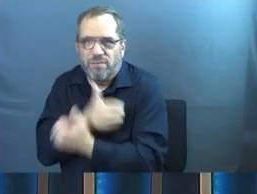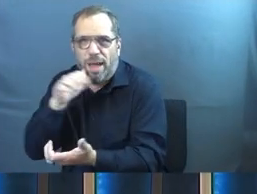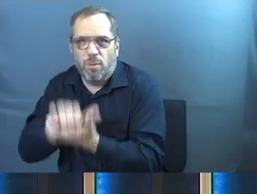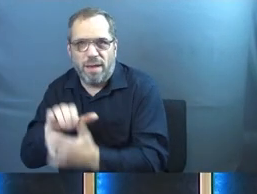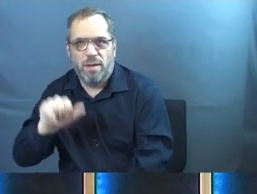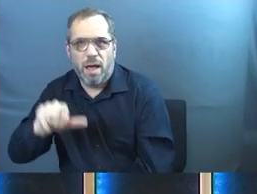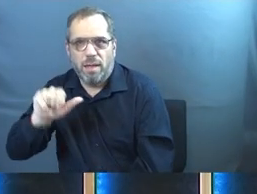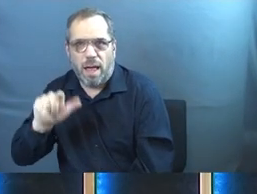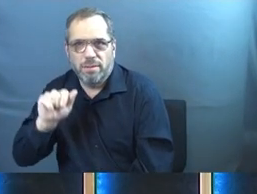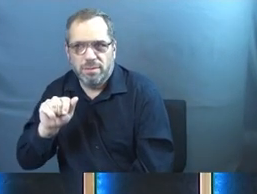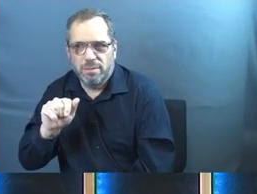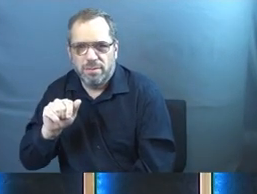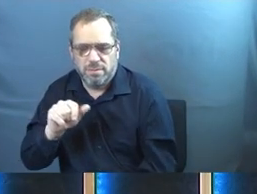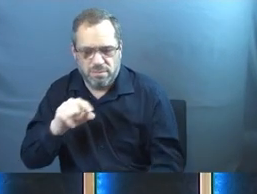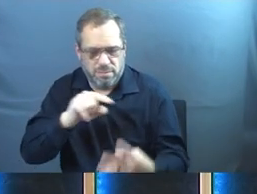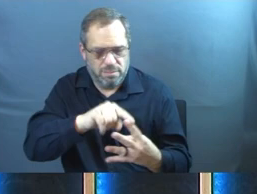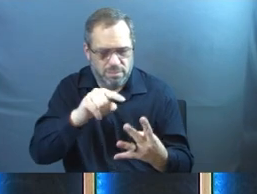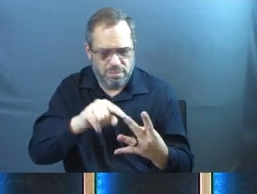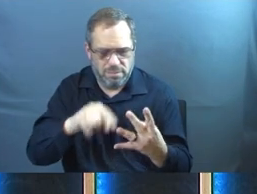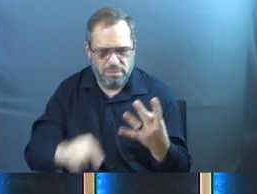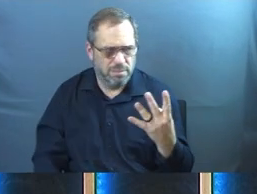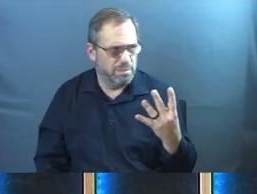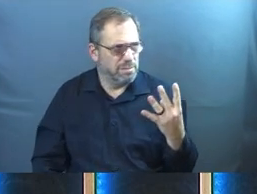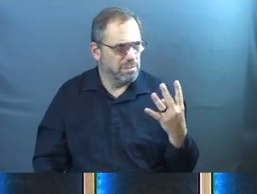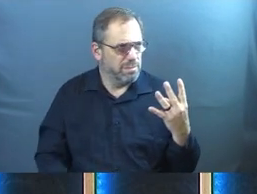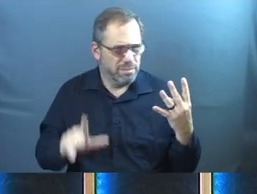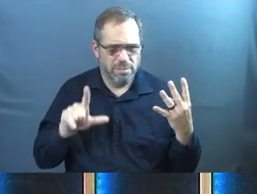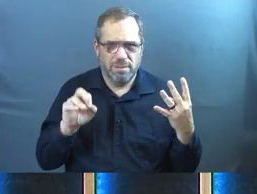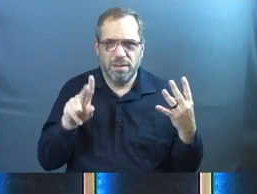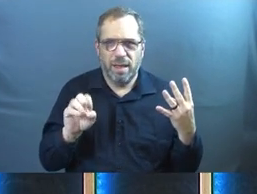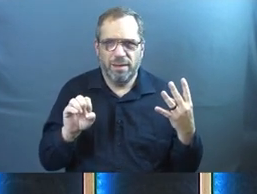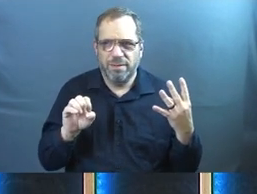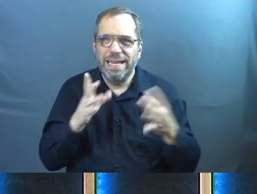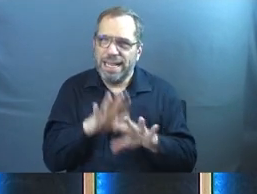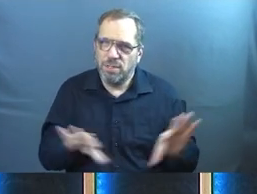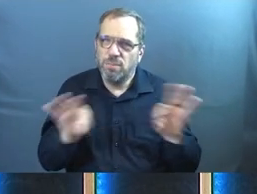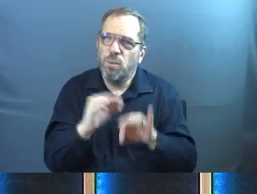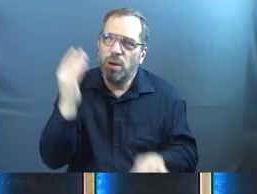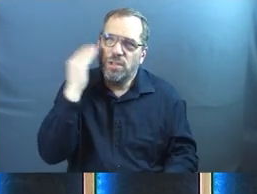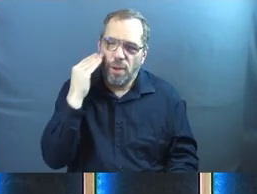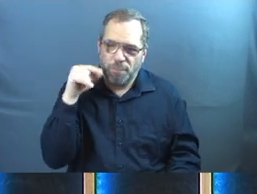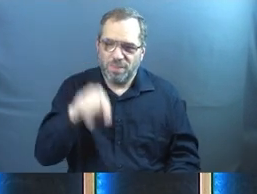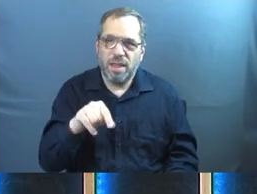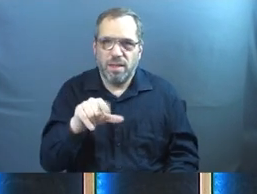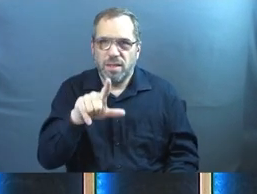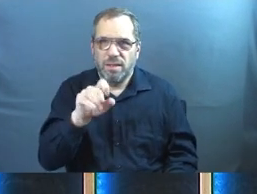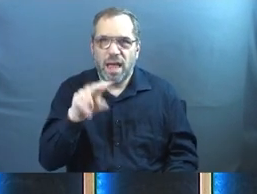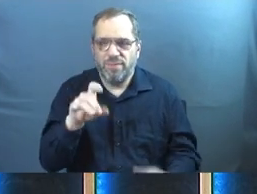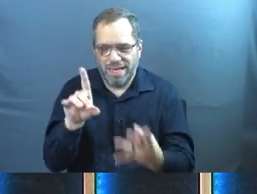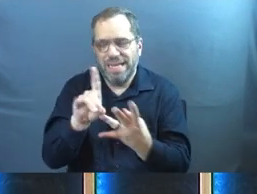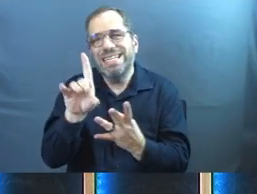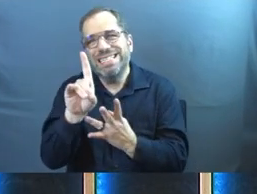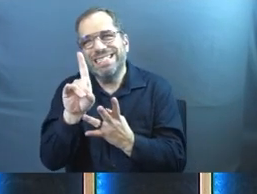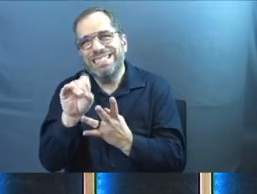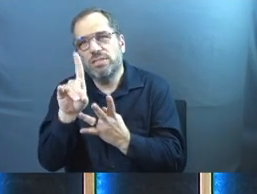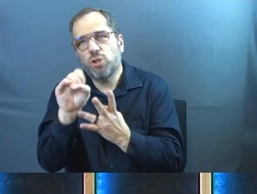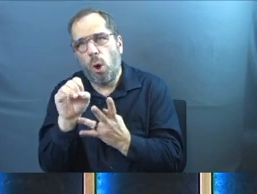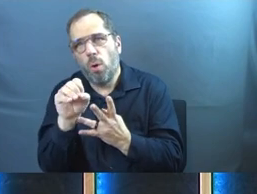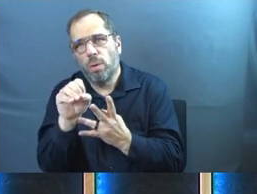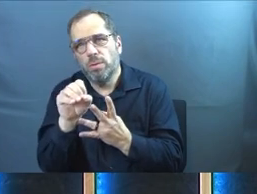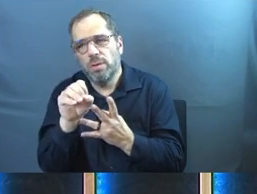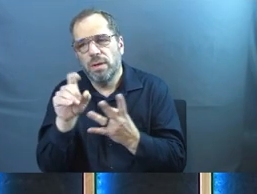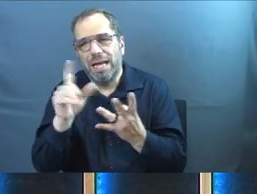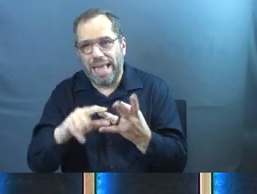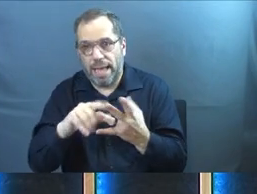Which love are we talking about? It's important to know. This one is Dode, and very often throughout